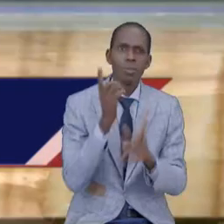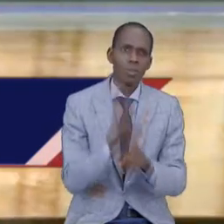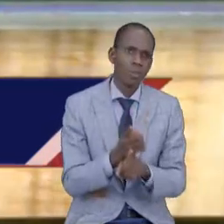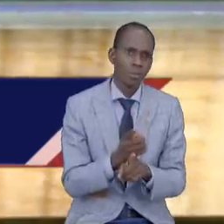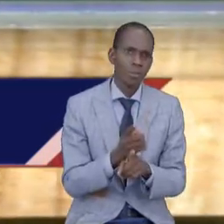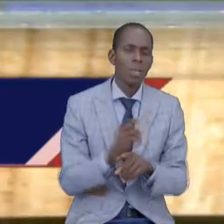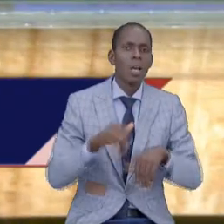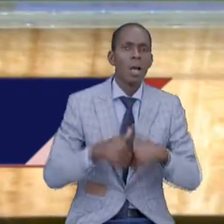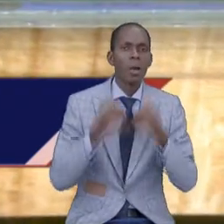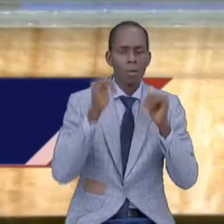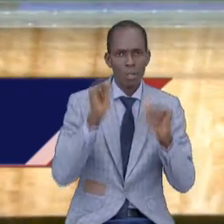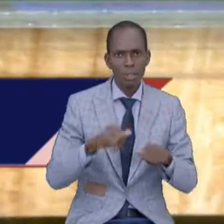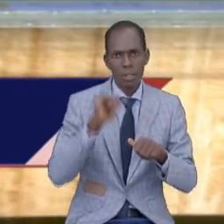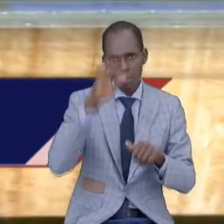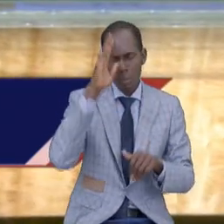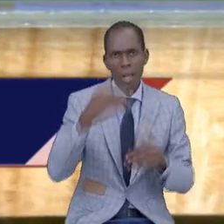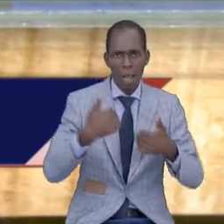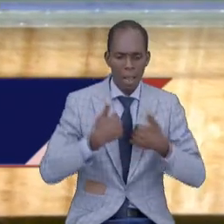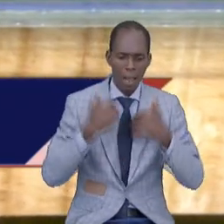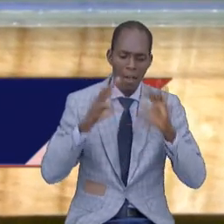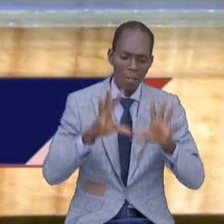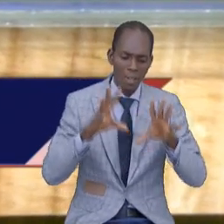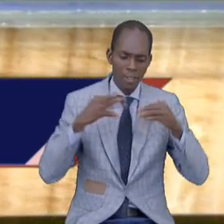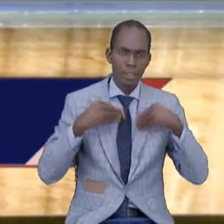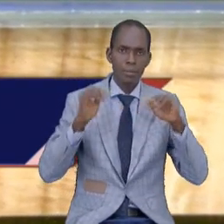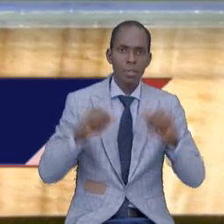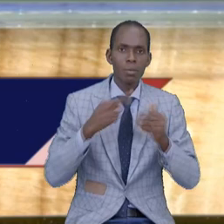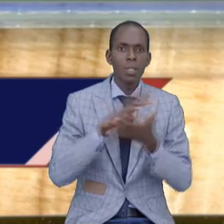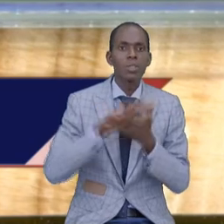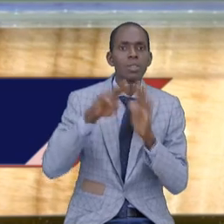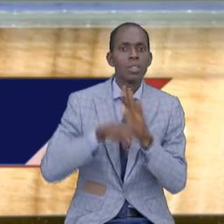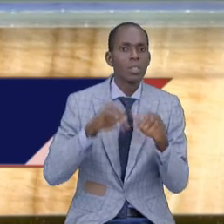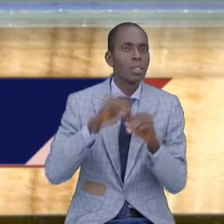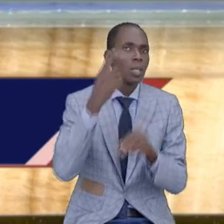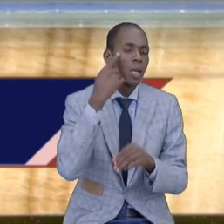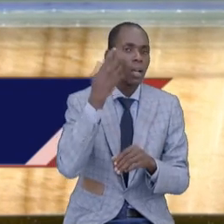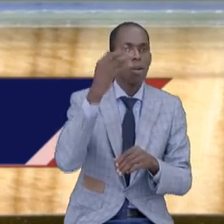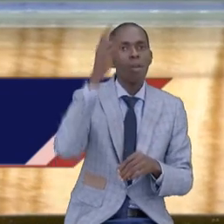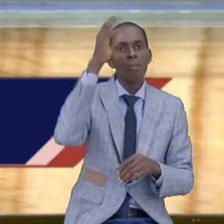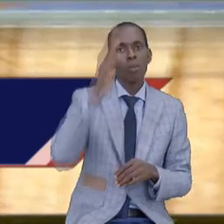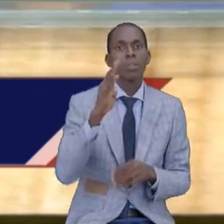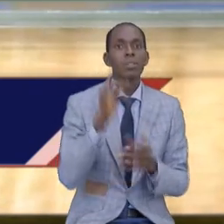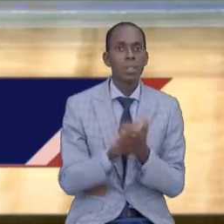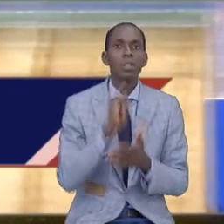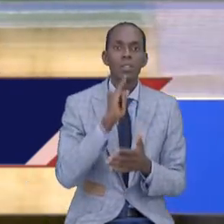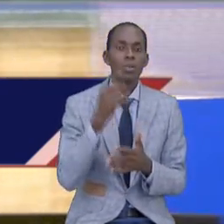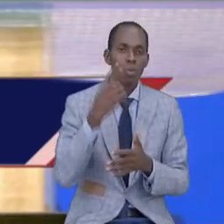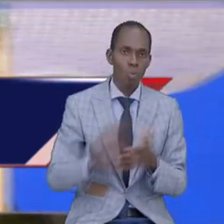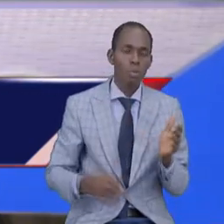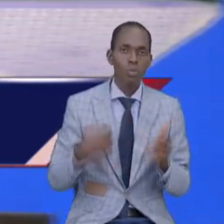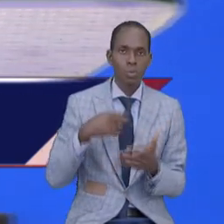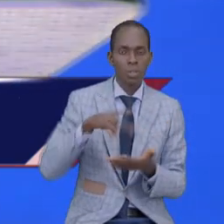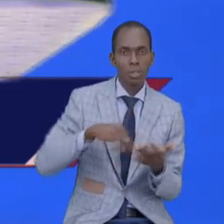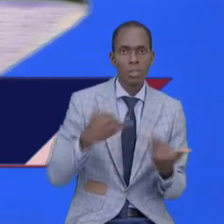man have acceptable righteousness in the sight of God? That's what the verses